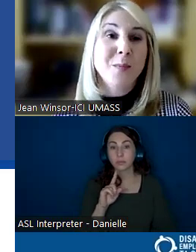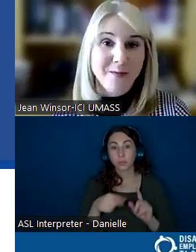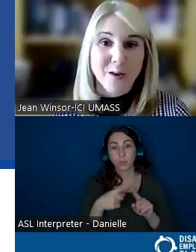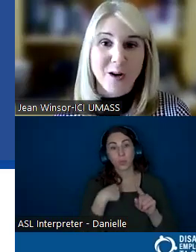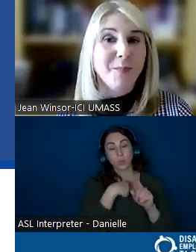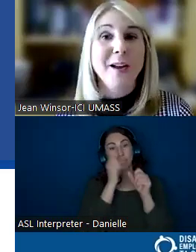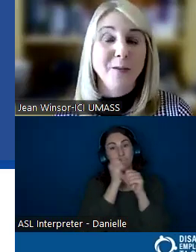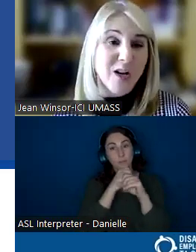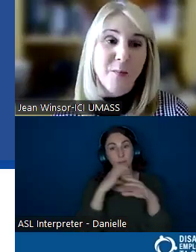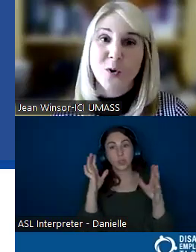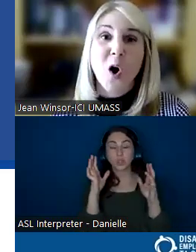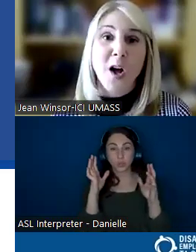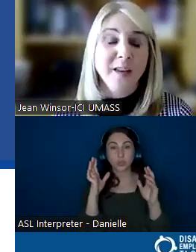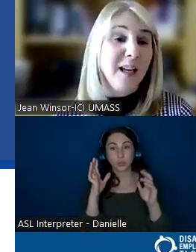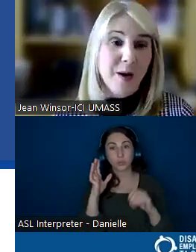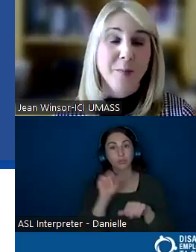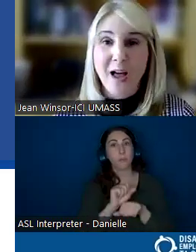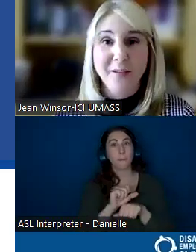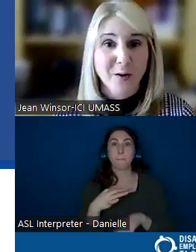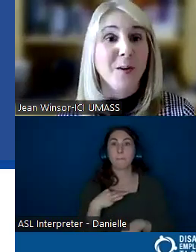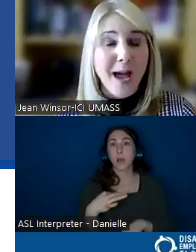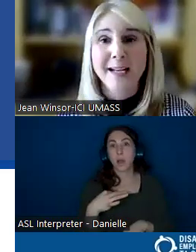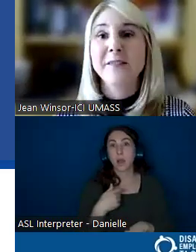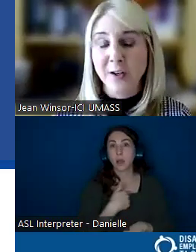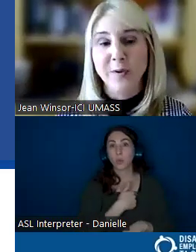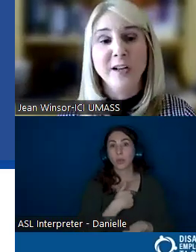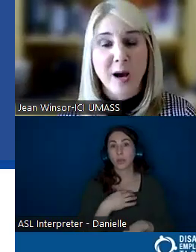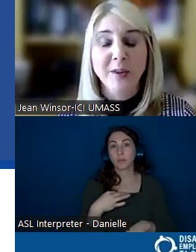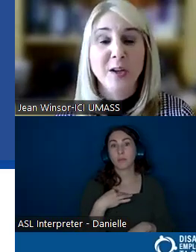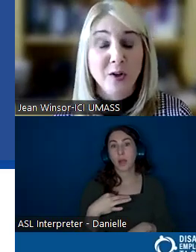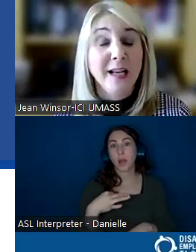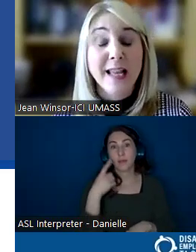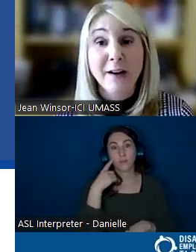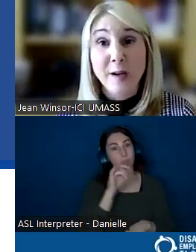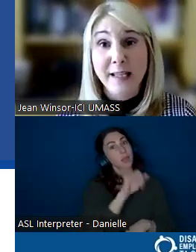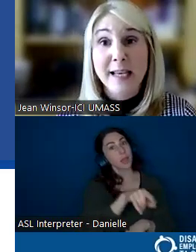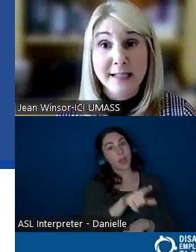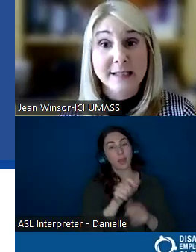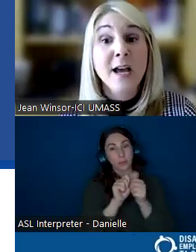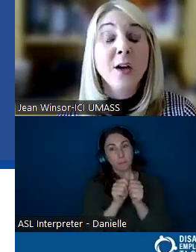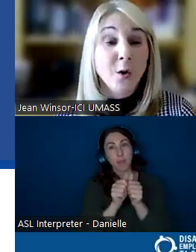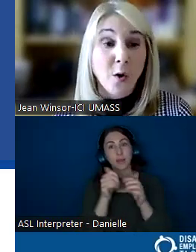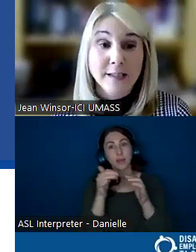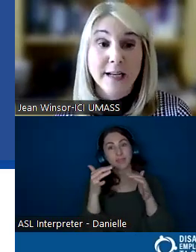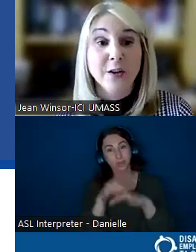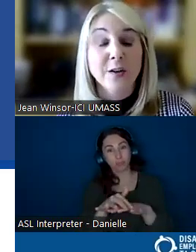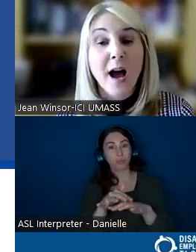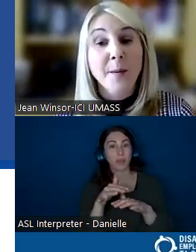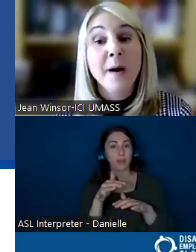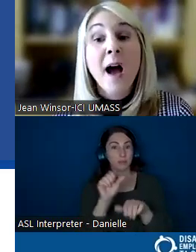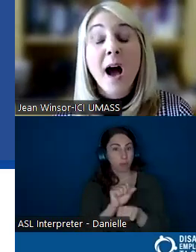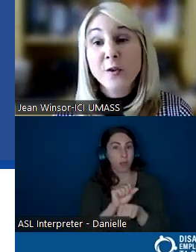envision applying for a job, we're all thinking about applying for a competitive integrated job in the community. And that really is the gold